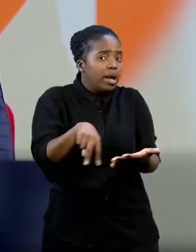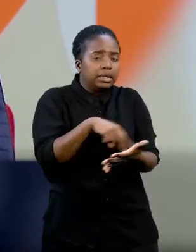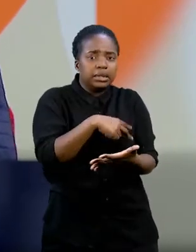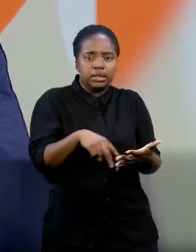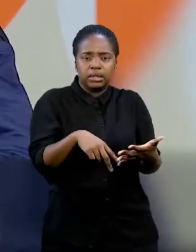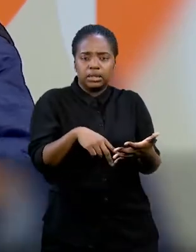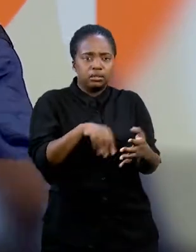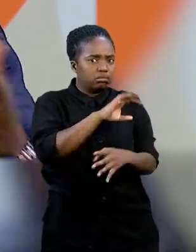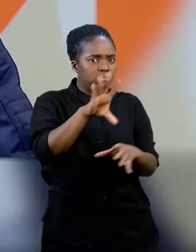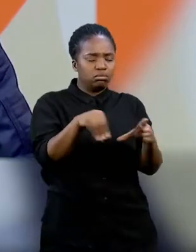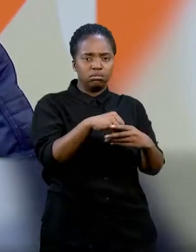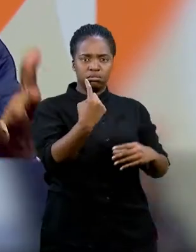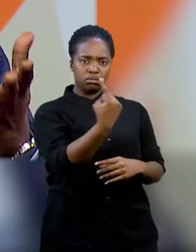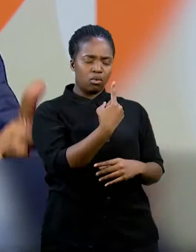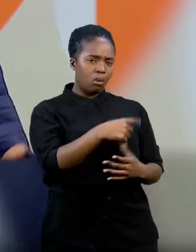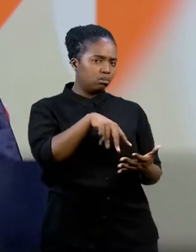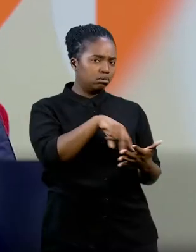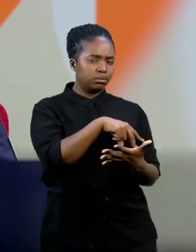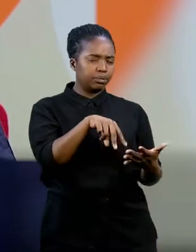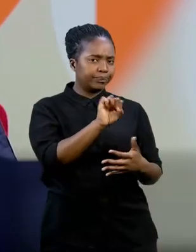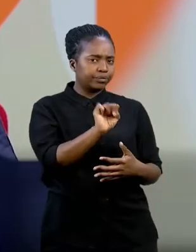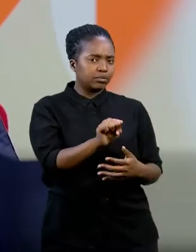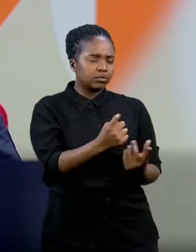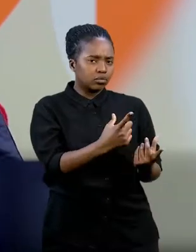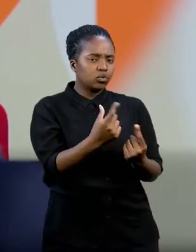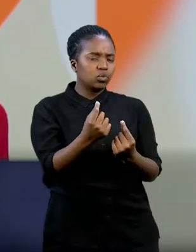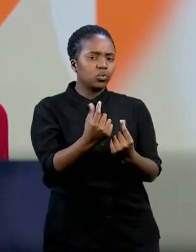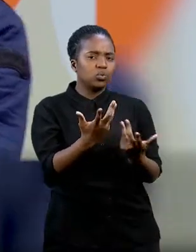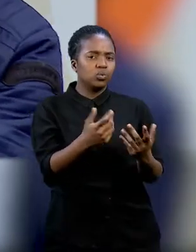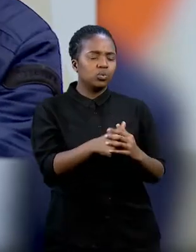uThemba and featured as a soloist